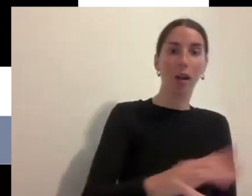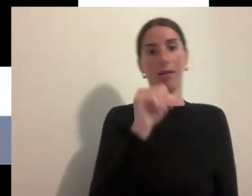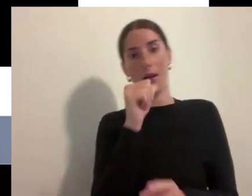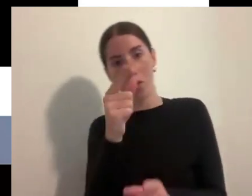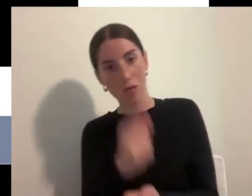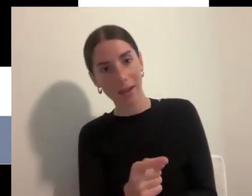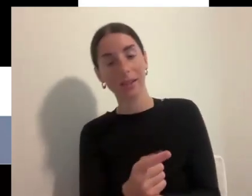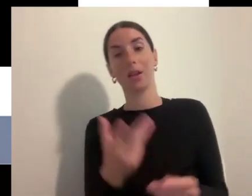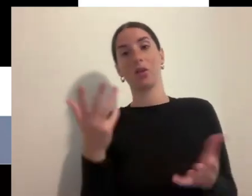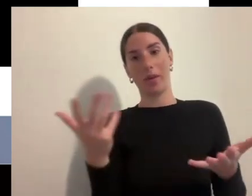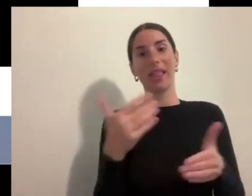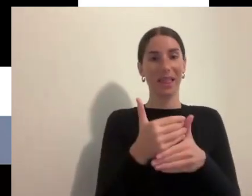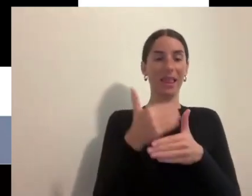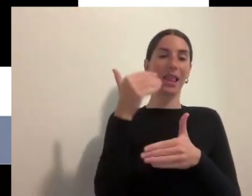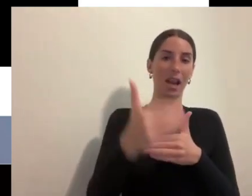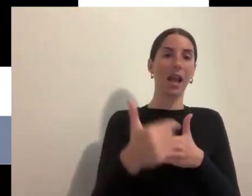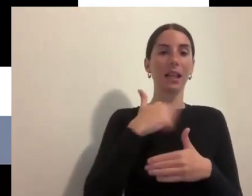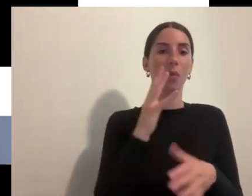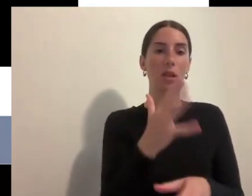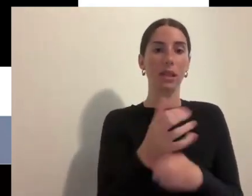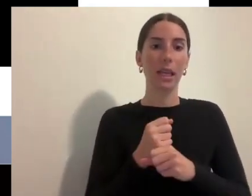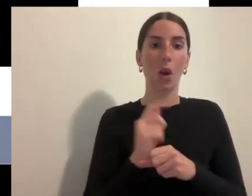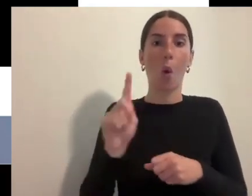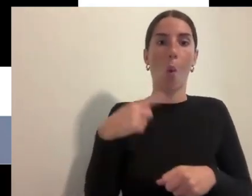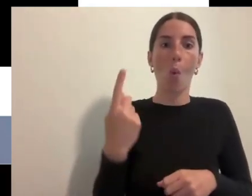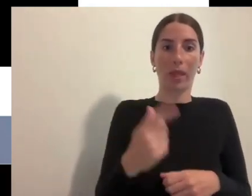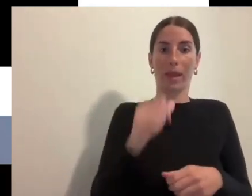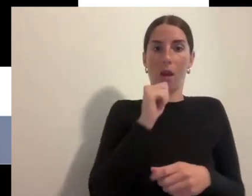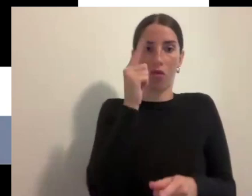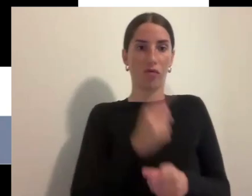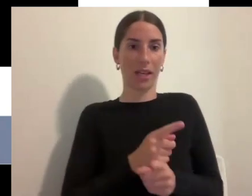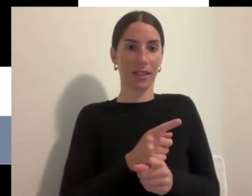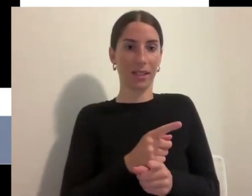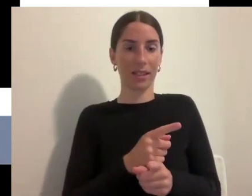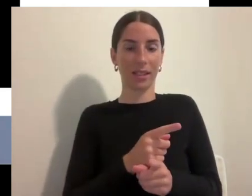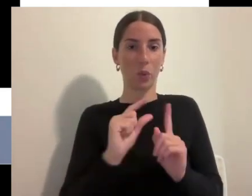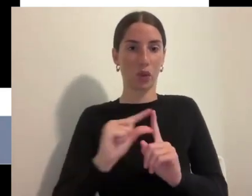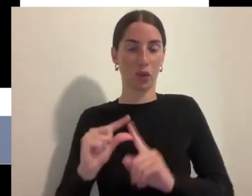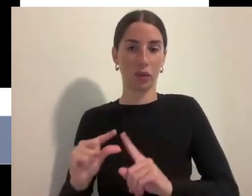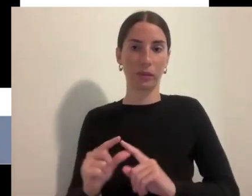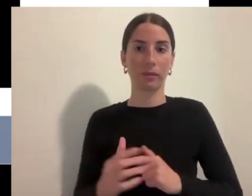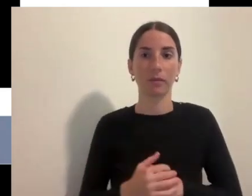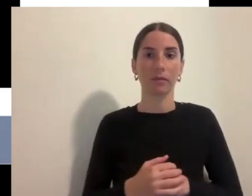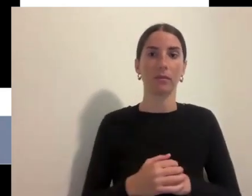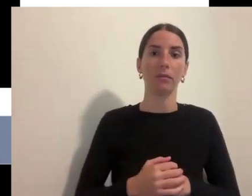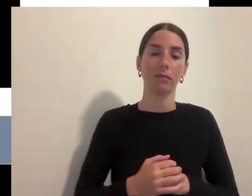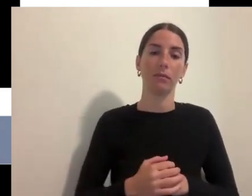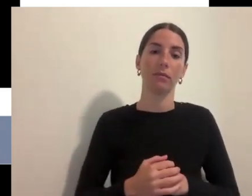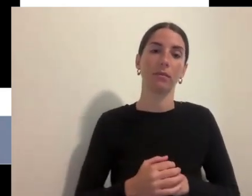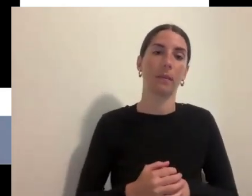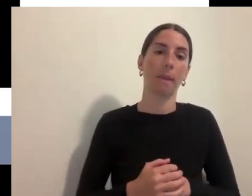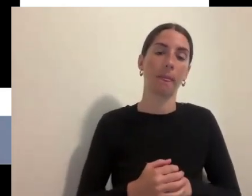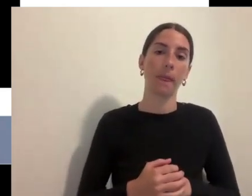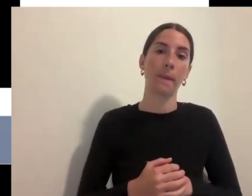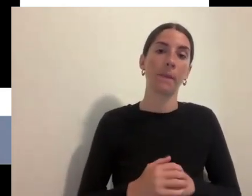incorrect. And the next iteration, I will get only the incorrect terms. Now, another tool that